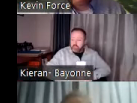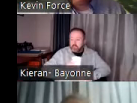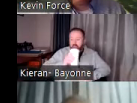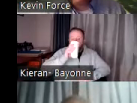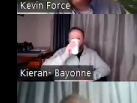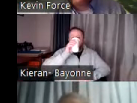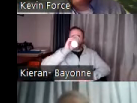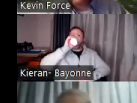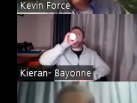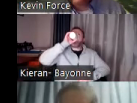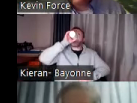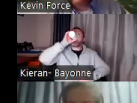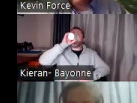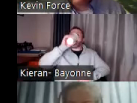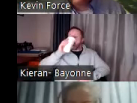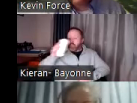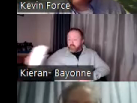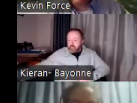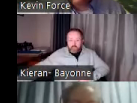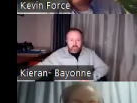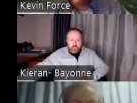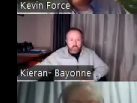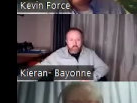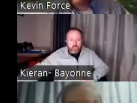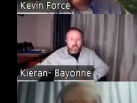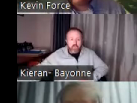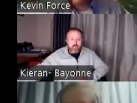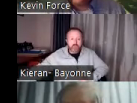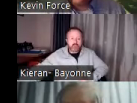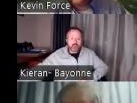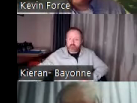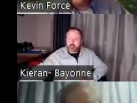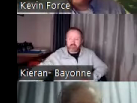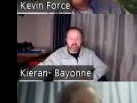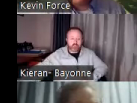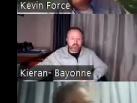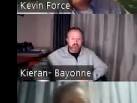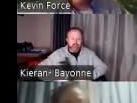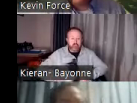responsibilities should lie. I think that's definitely something to think through.